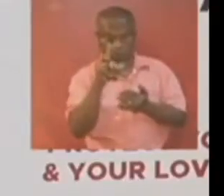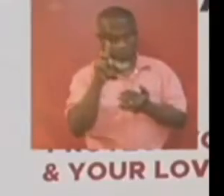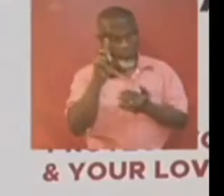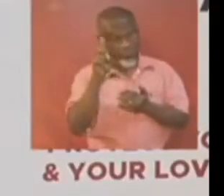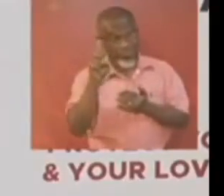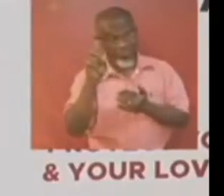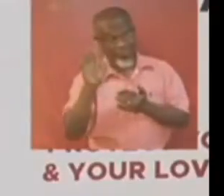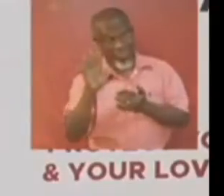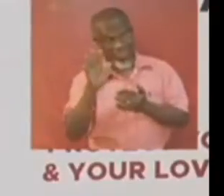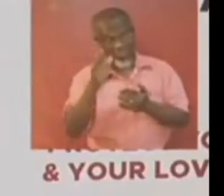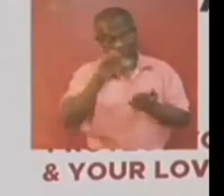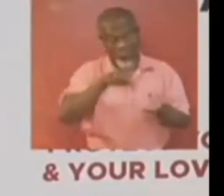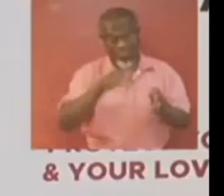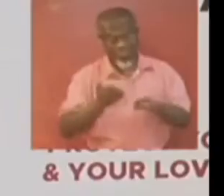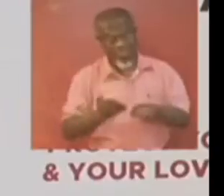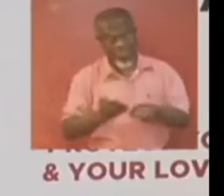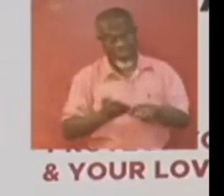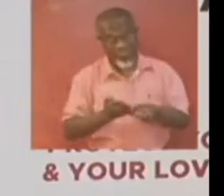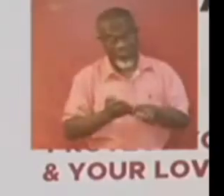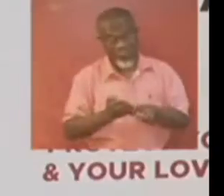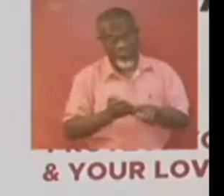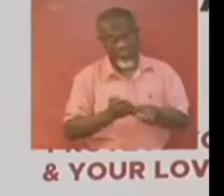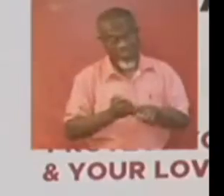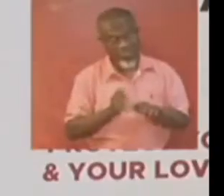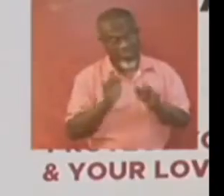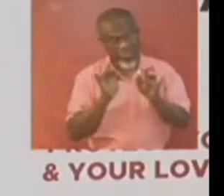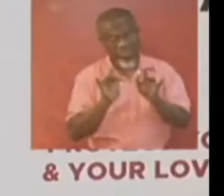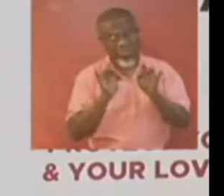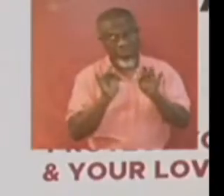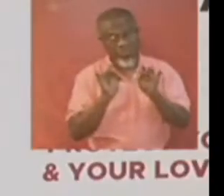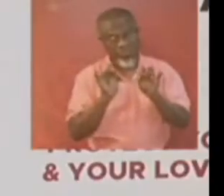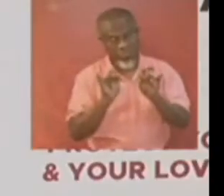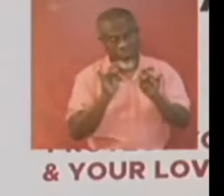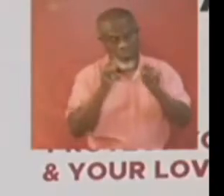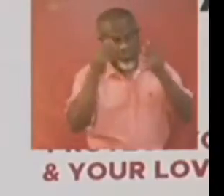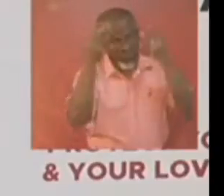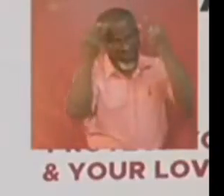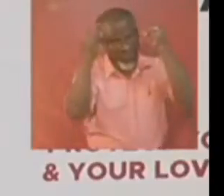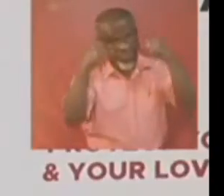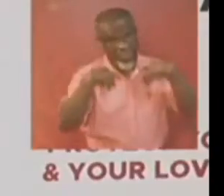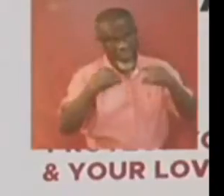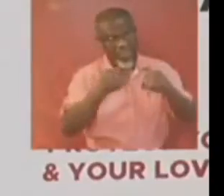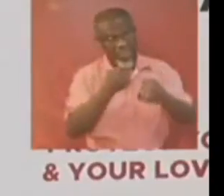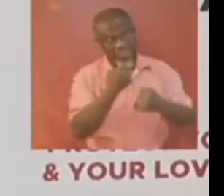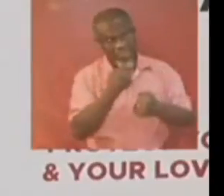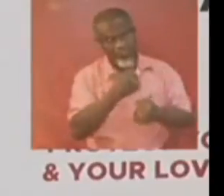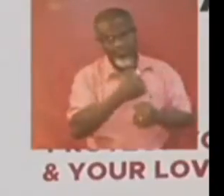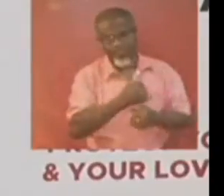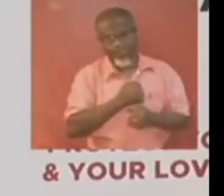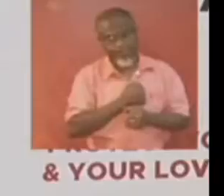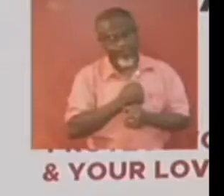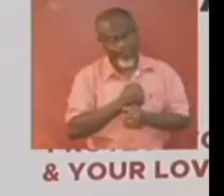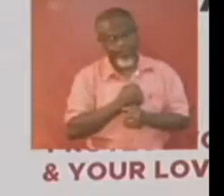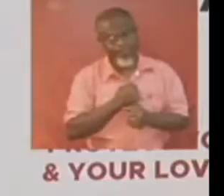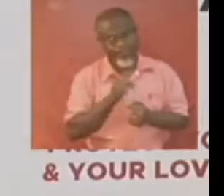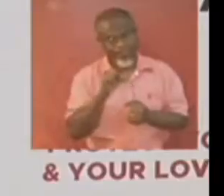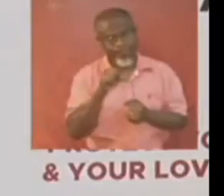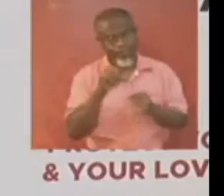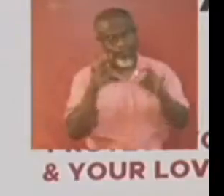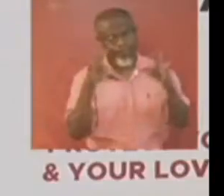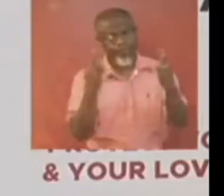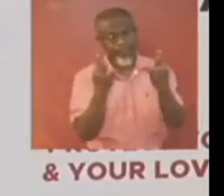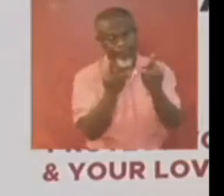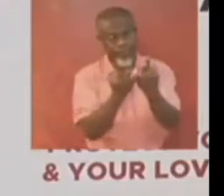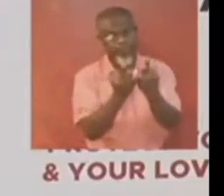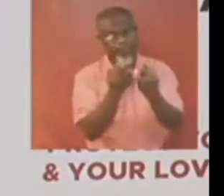deaths, and on behalf of the Ministry of Health, we would like to extend condolences to the families of these